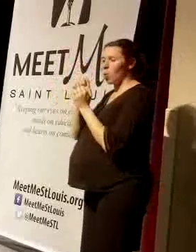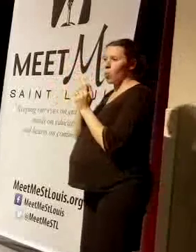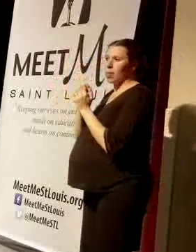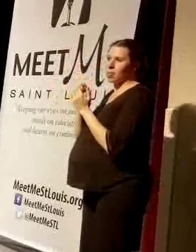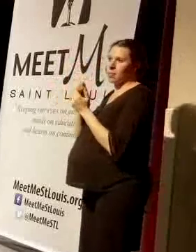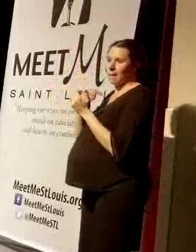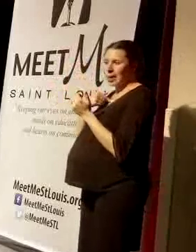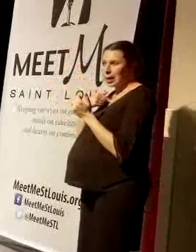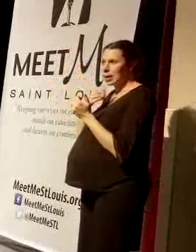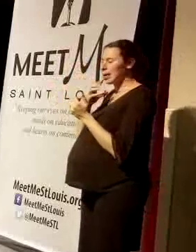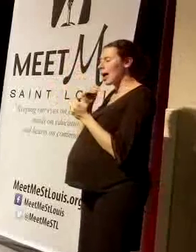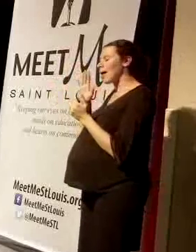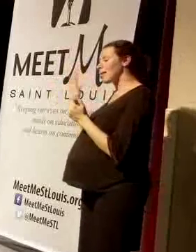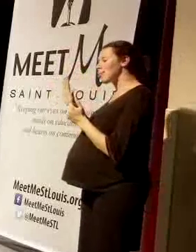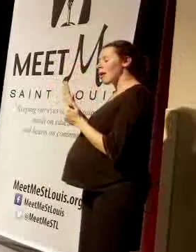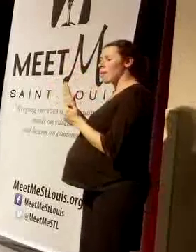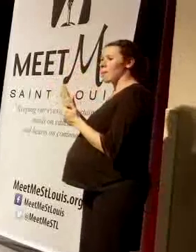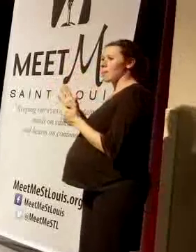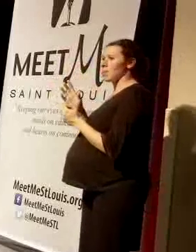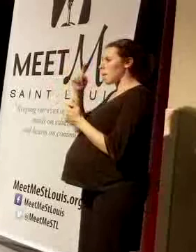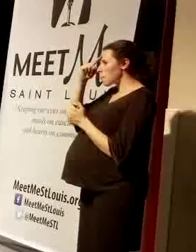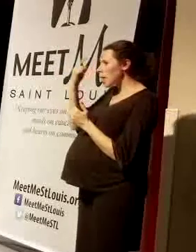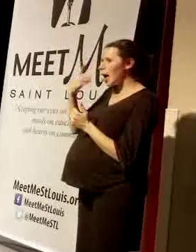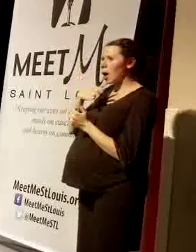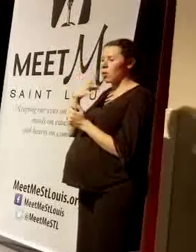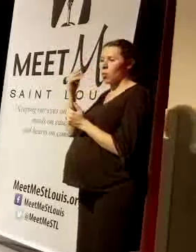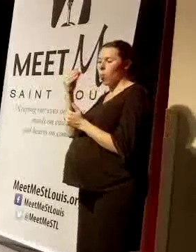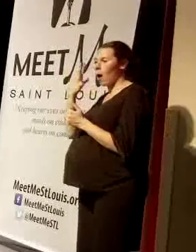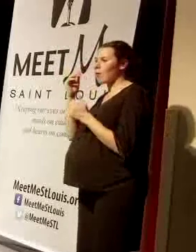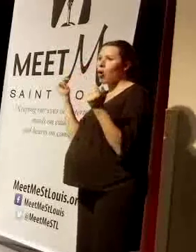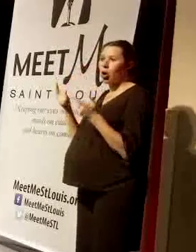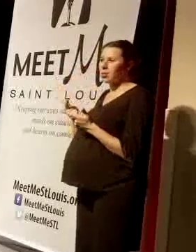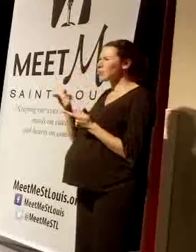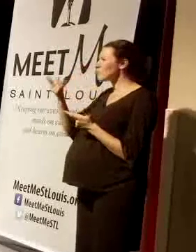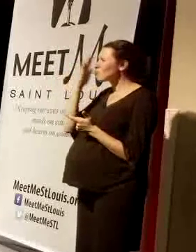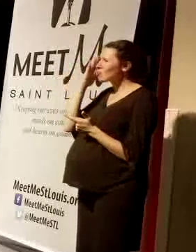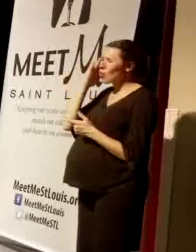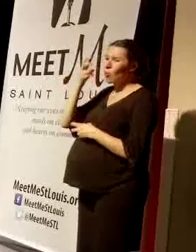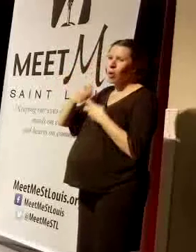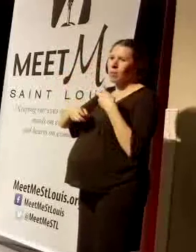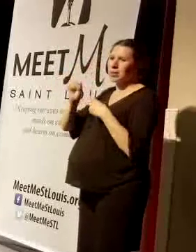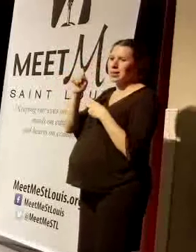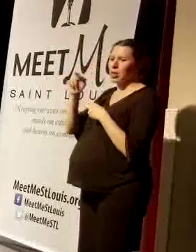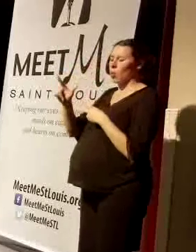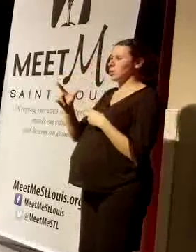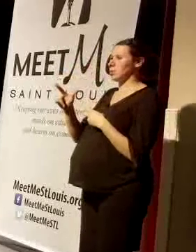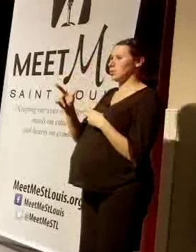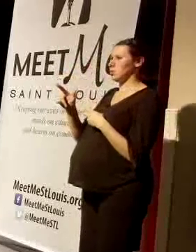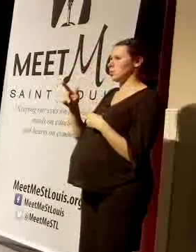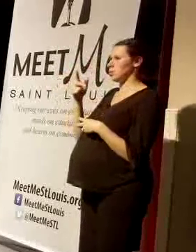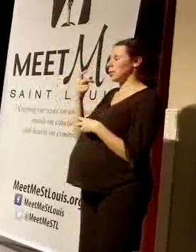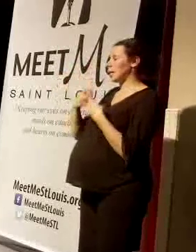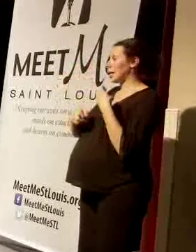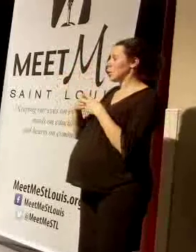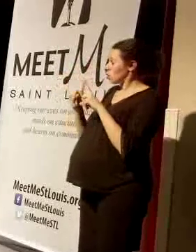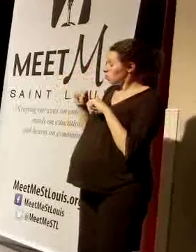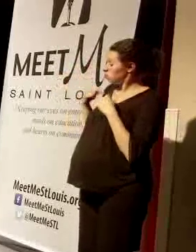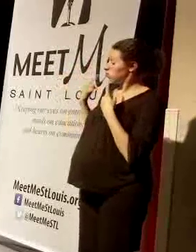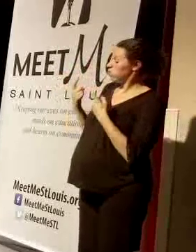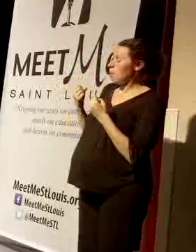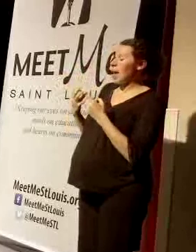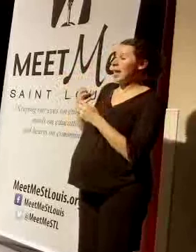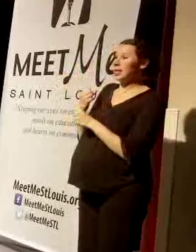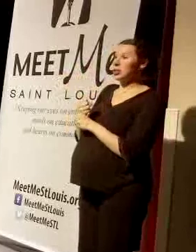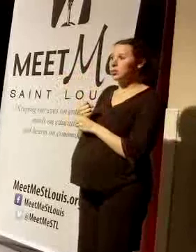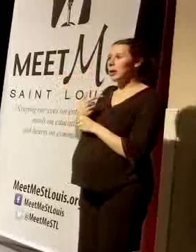black and white alike. And you know the problems of St. Louis. We've had issues all these years that I've been here, and I'm